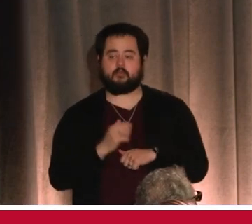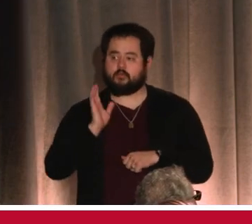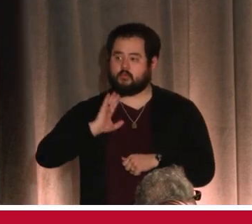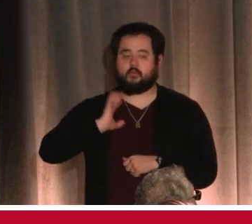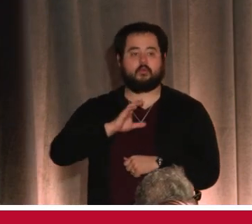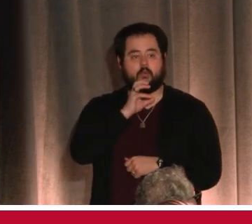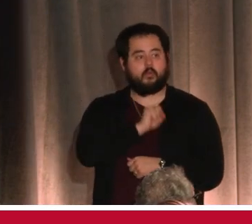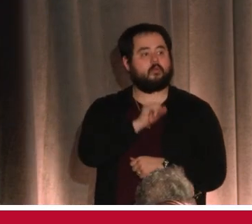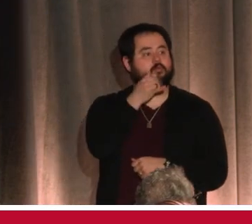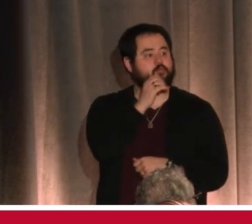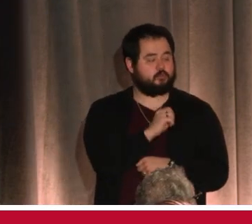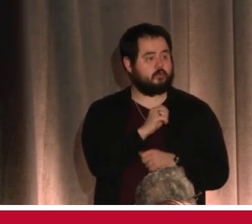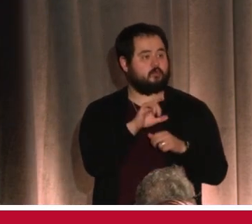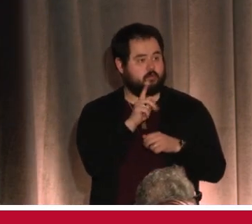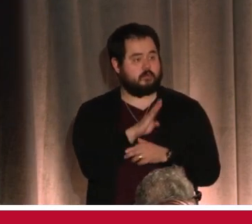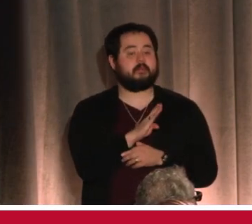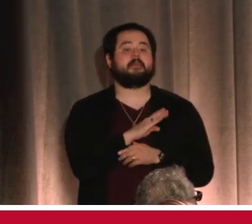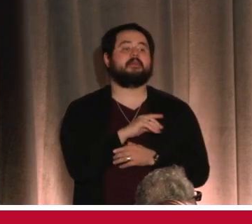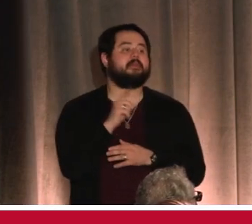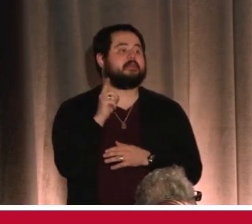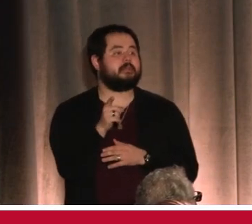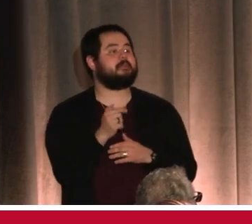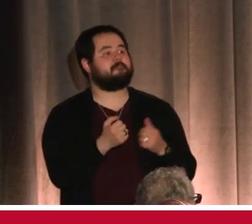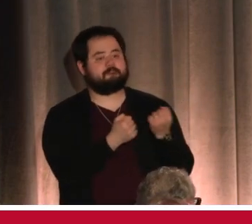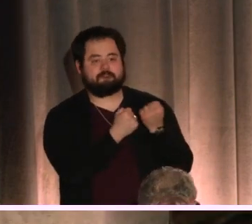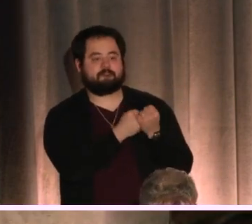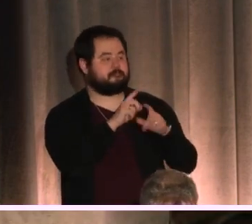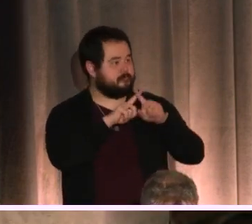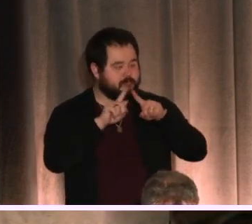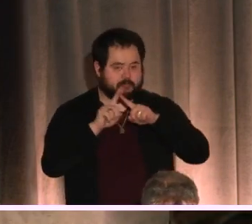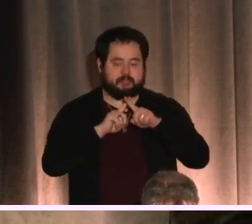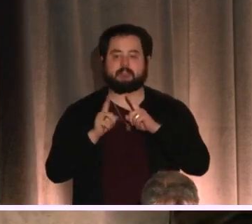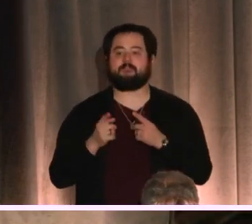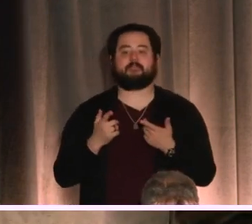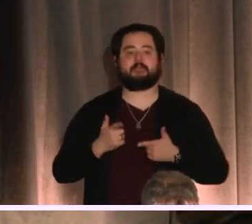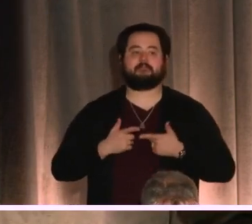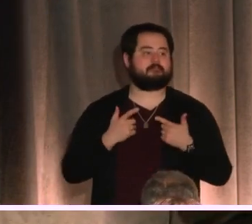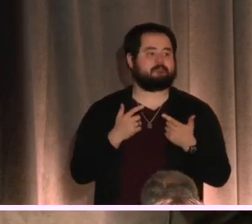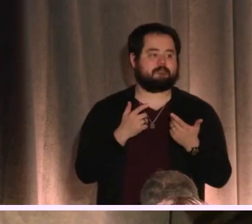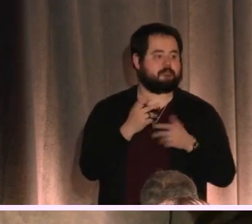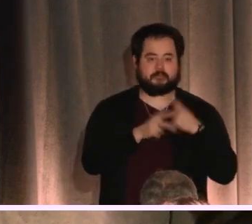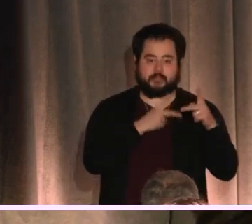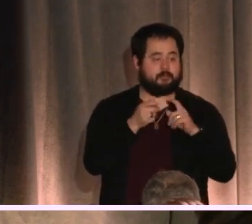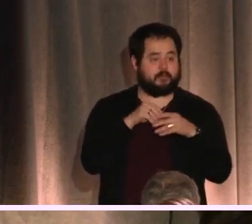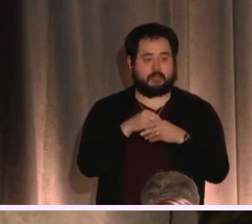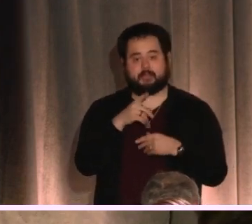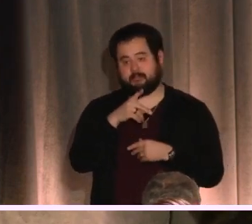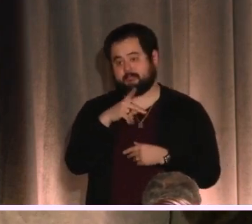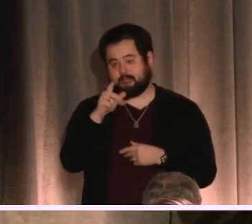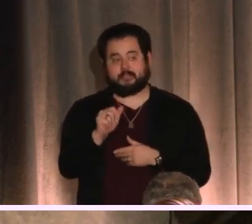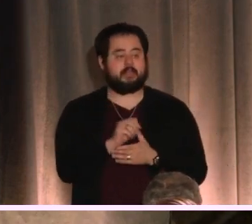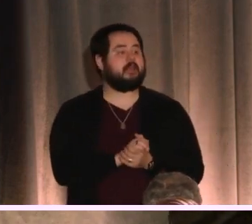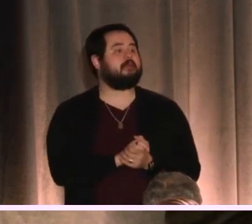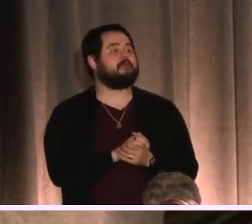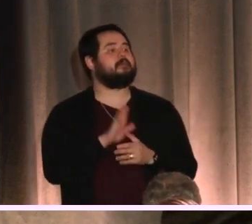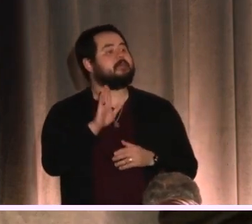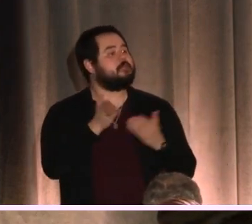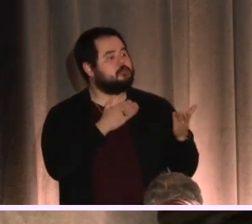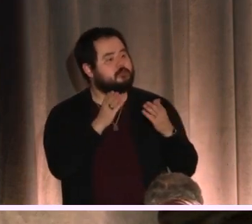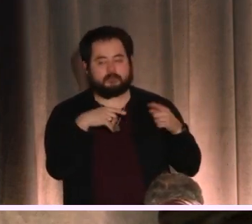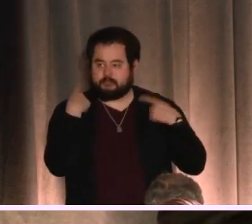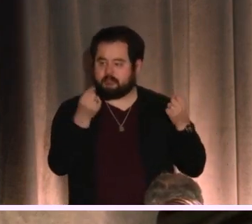numerous causes that enhance the lives of Western Pennsylvania citizens. His commitment spans decades benefiting human